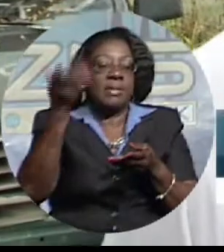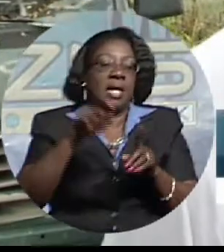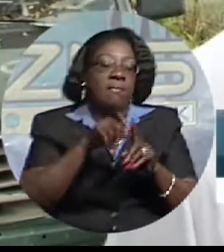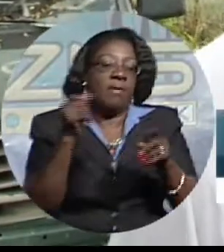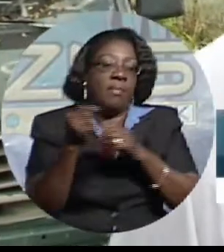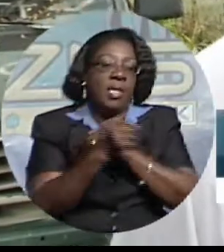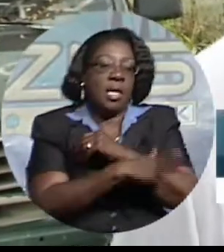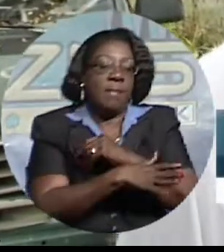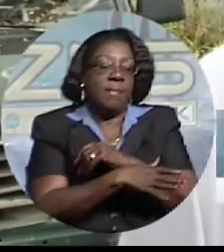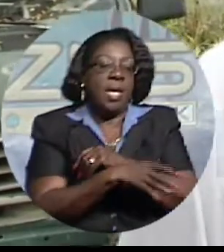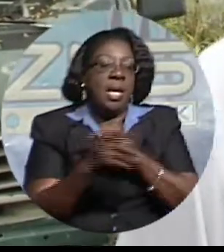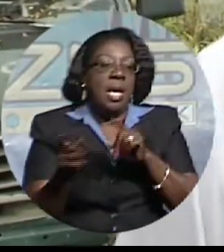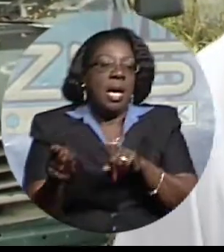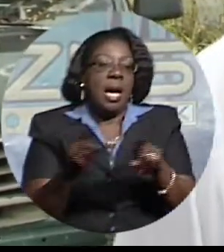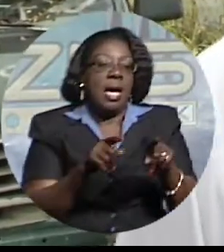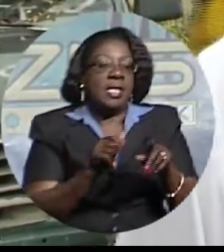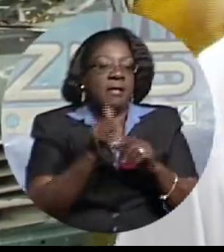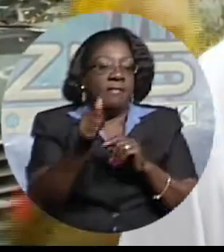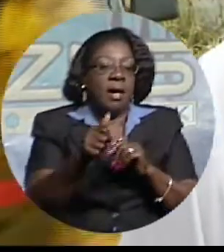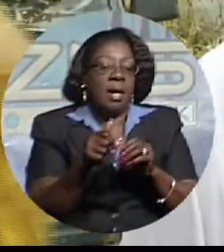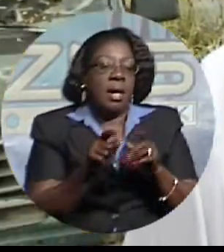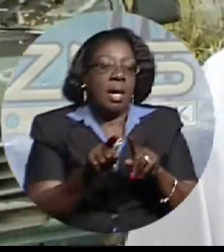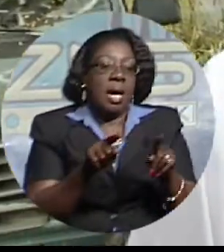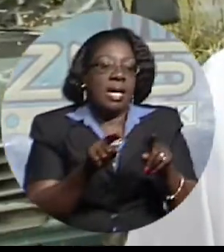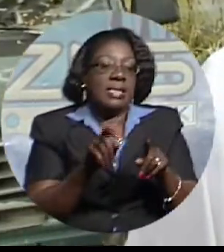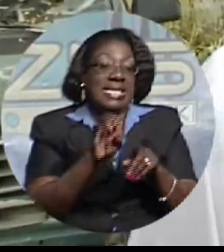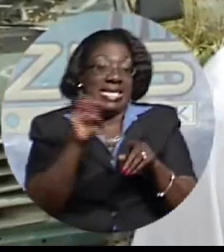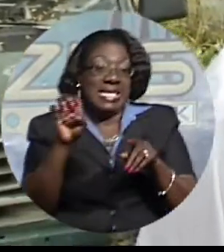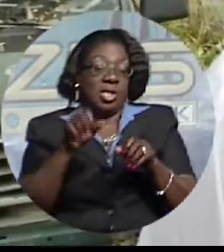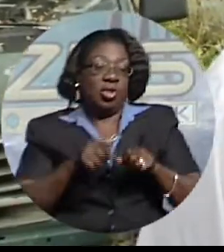dump as far as East Street,